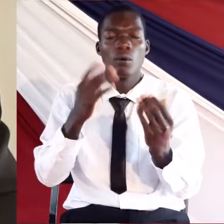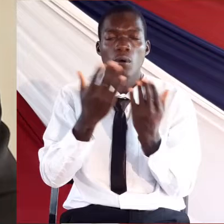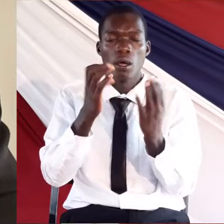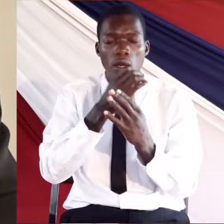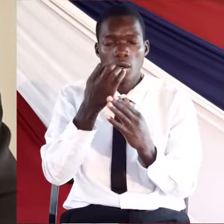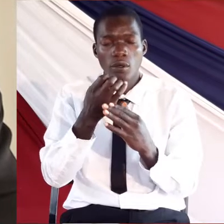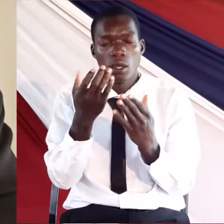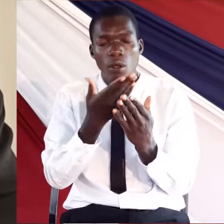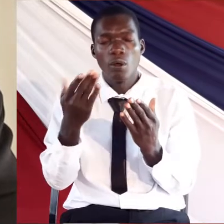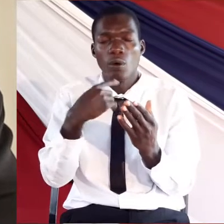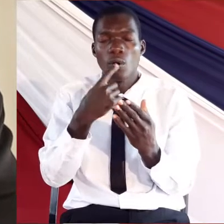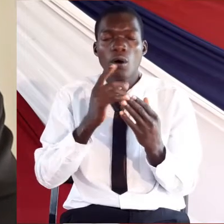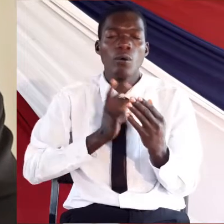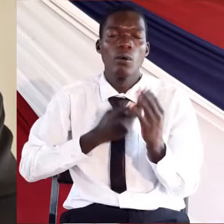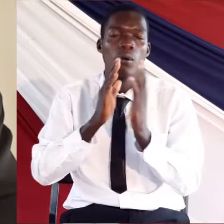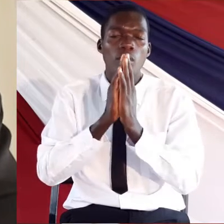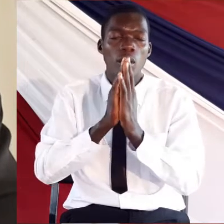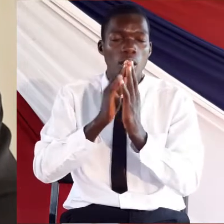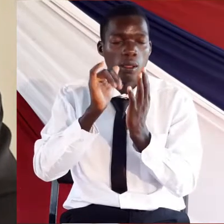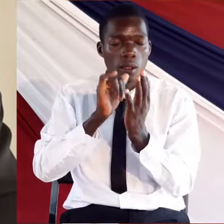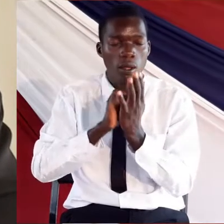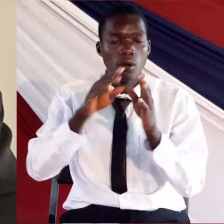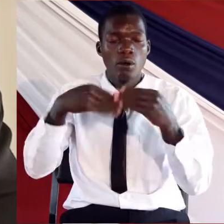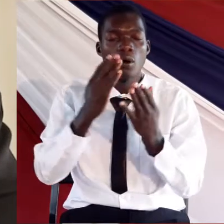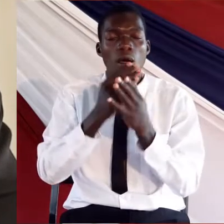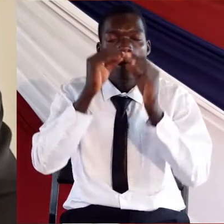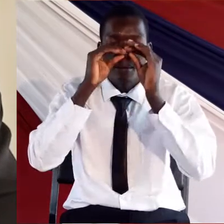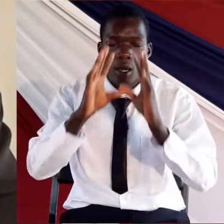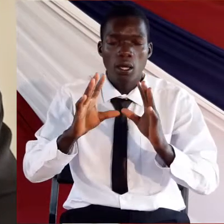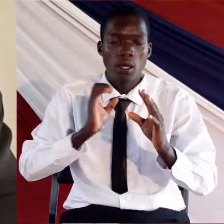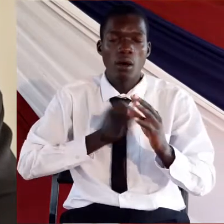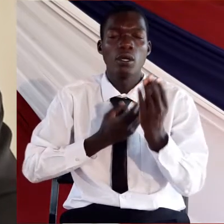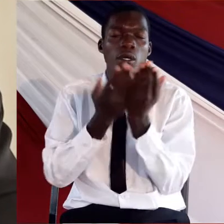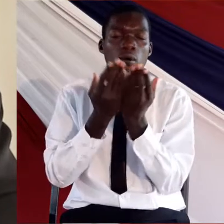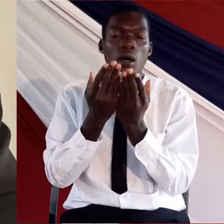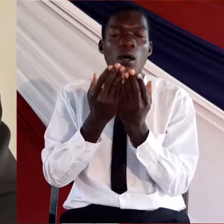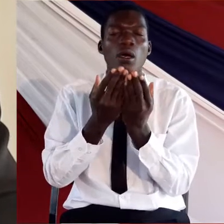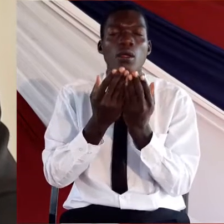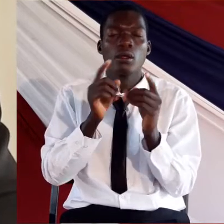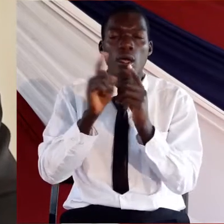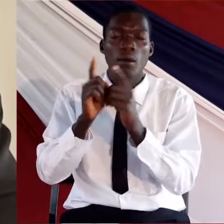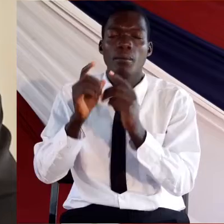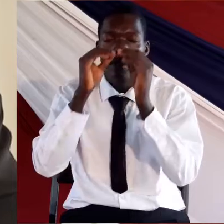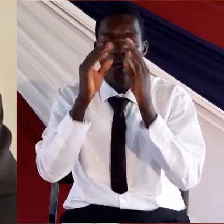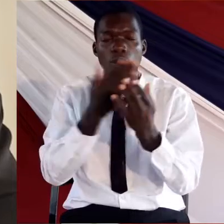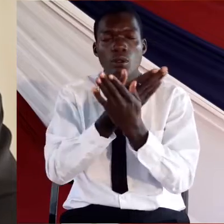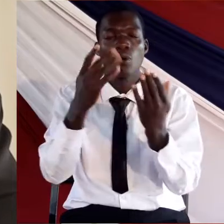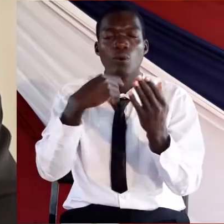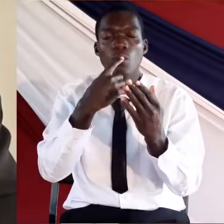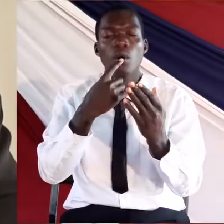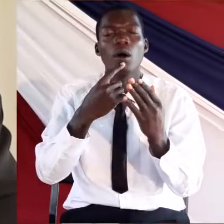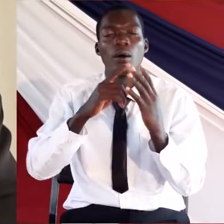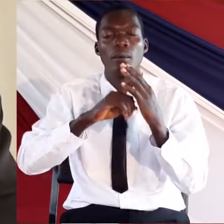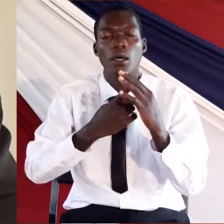is listening, we pray that they will be blessed. Bless our service, bless every participant from the beginning to the